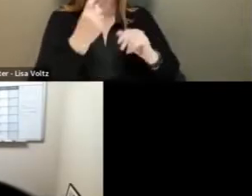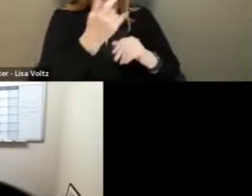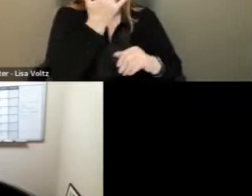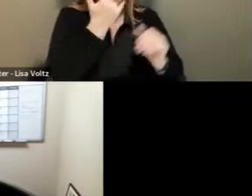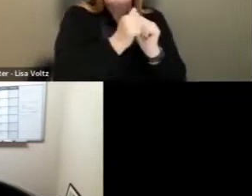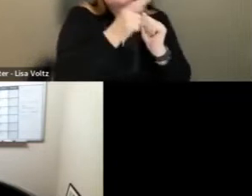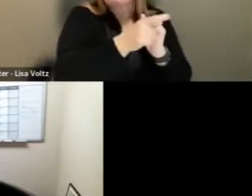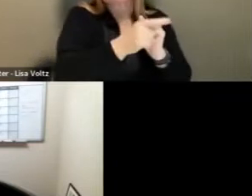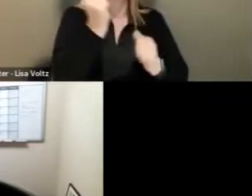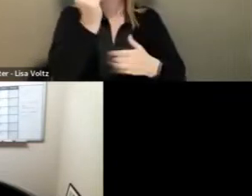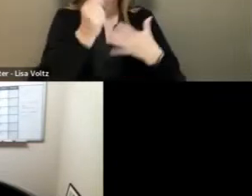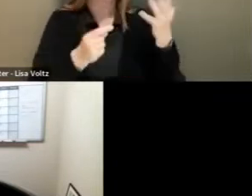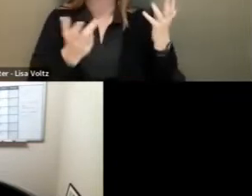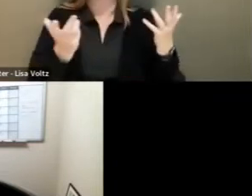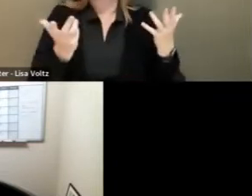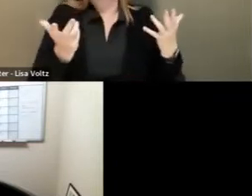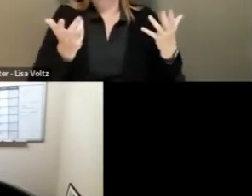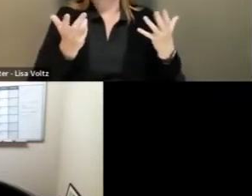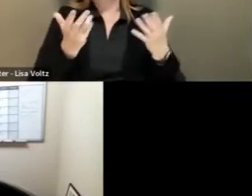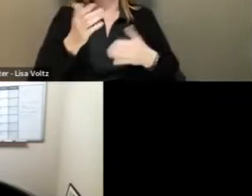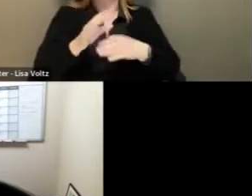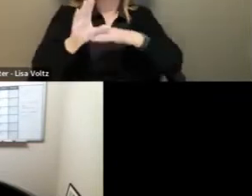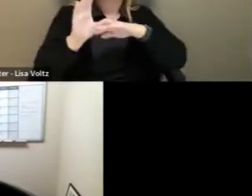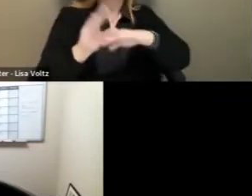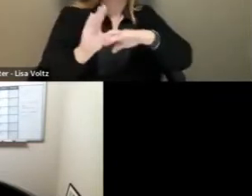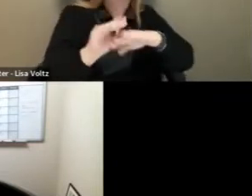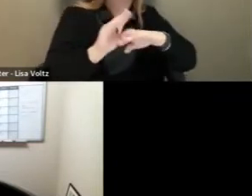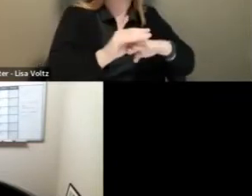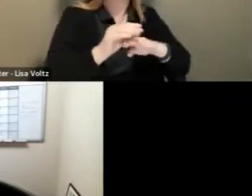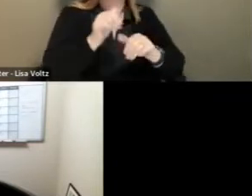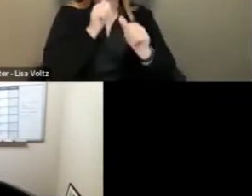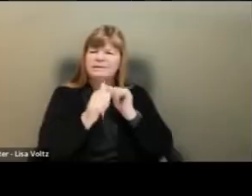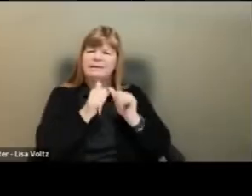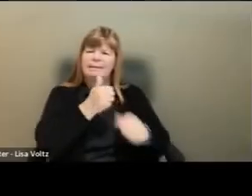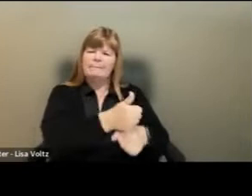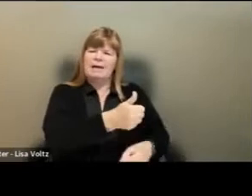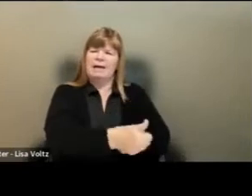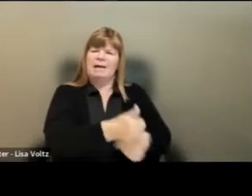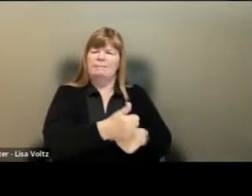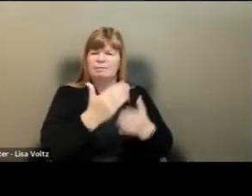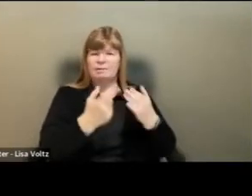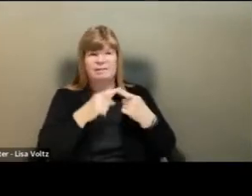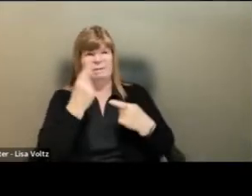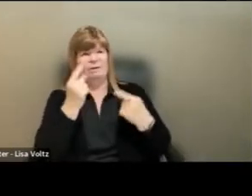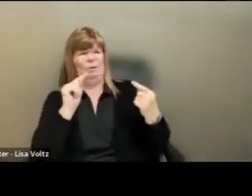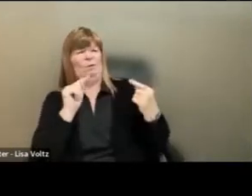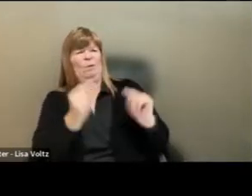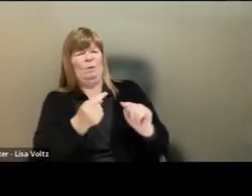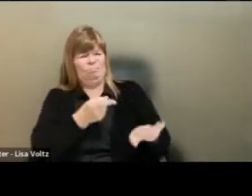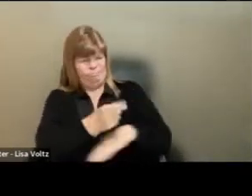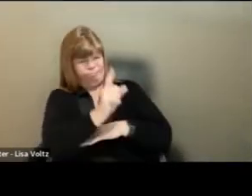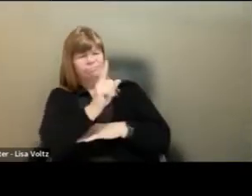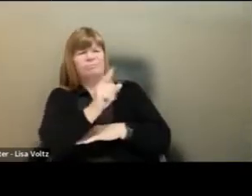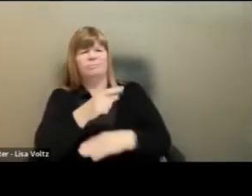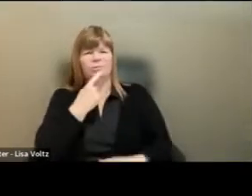them. Some of the minimizing, denying, and blaming where somebody says something hurtful to you and you